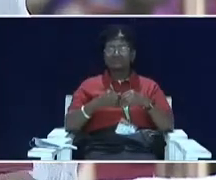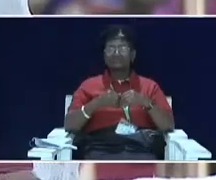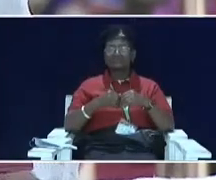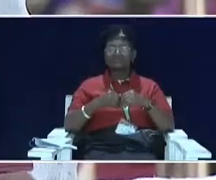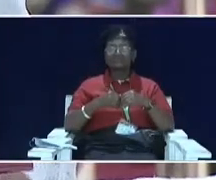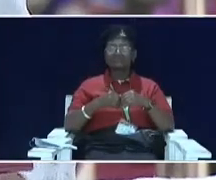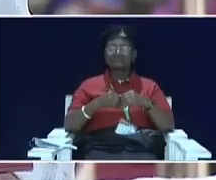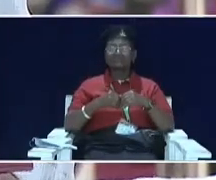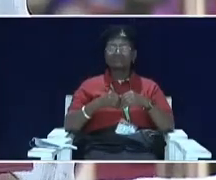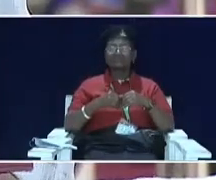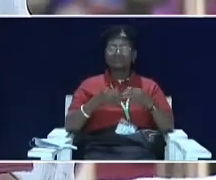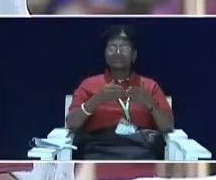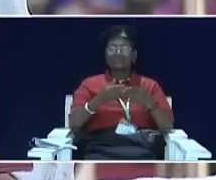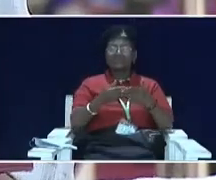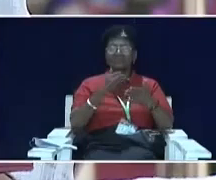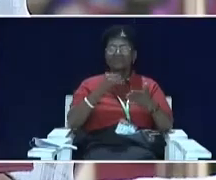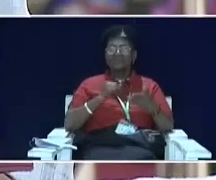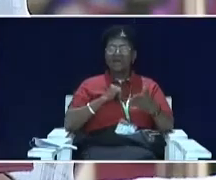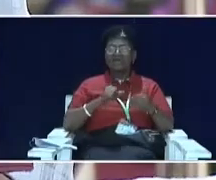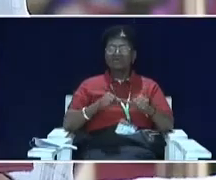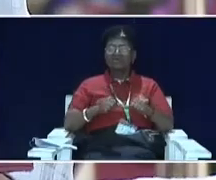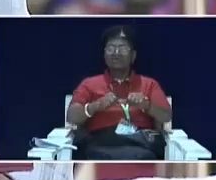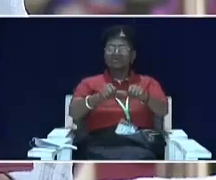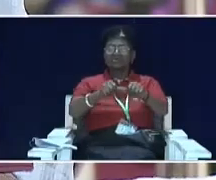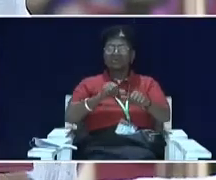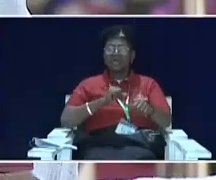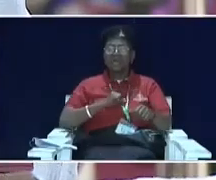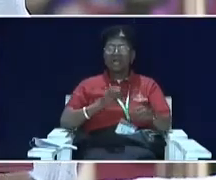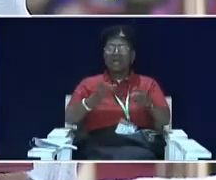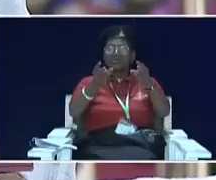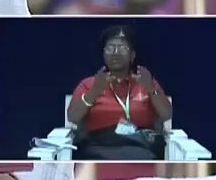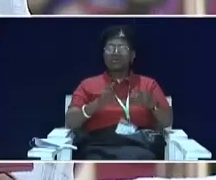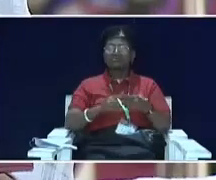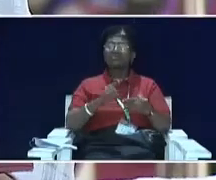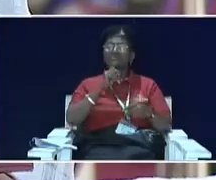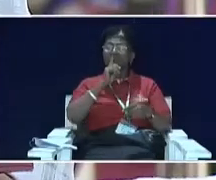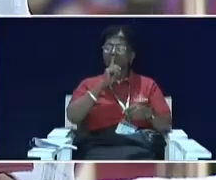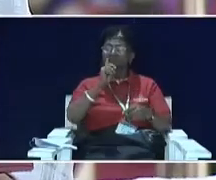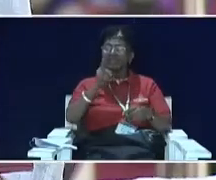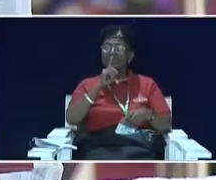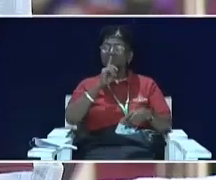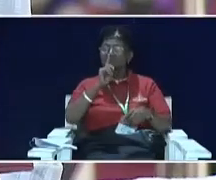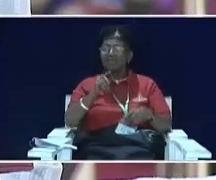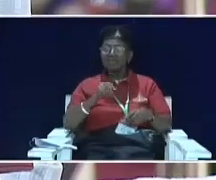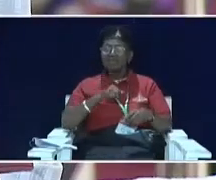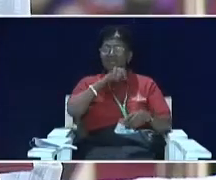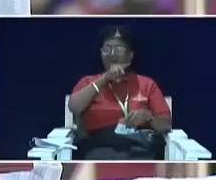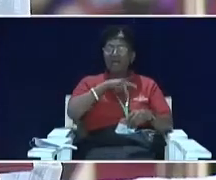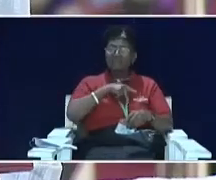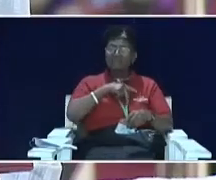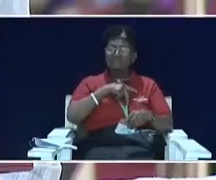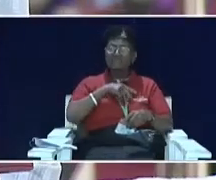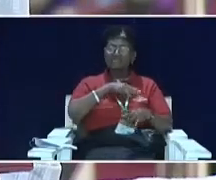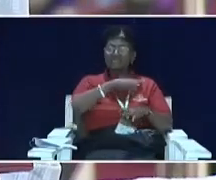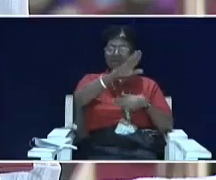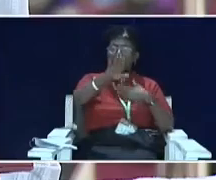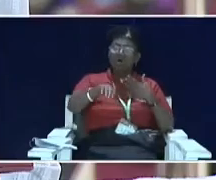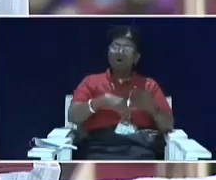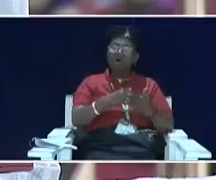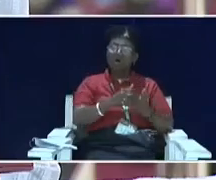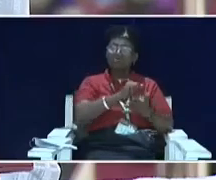But before I proceed further, I want to really appreciate all those who have ministered in